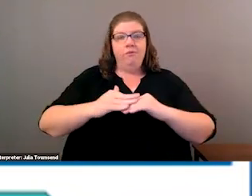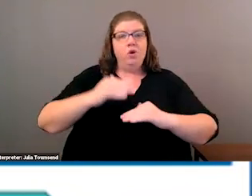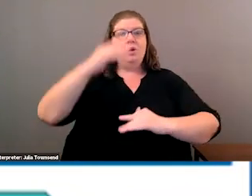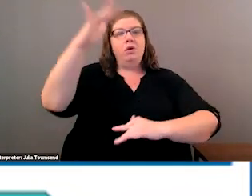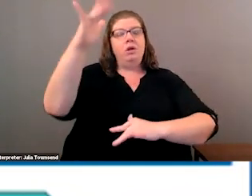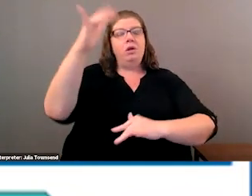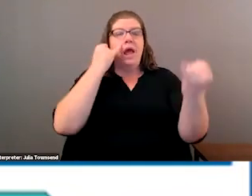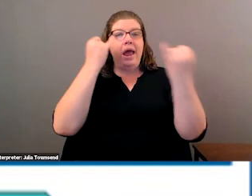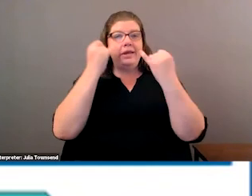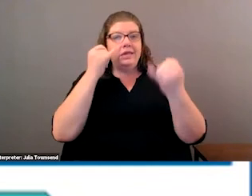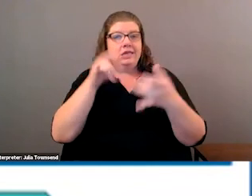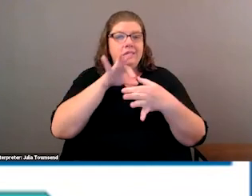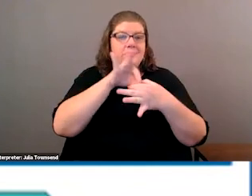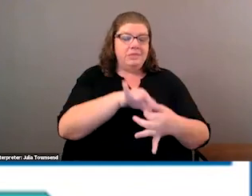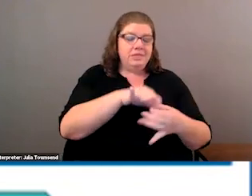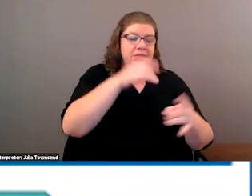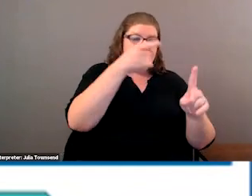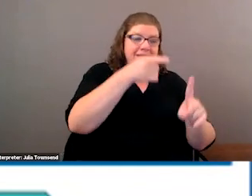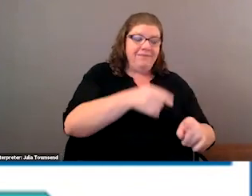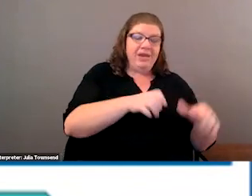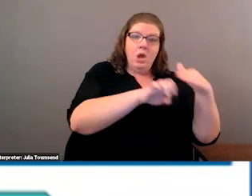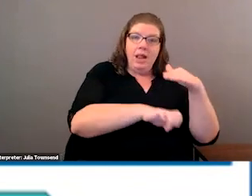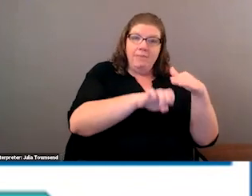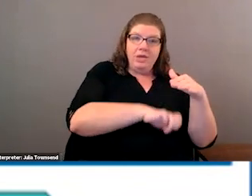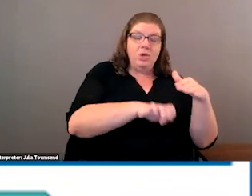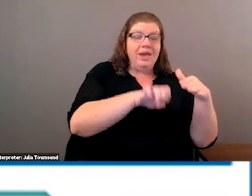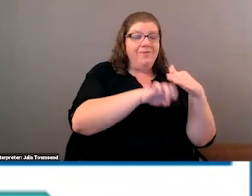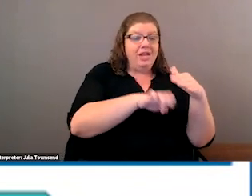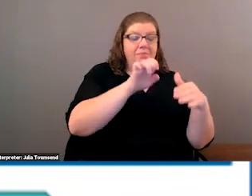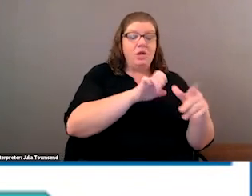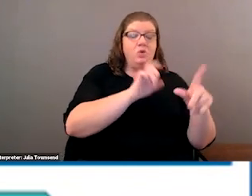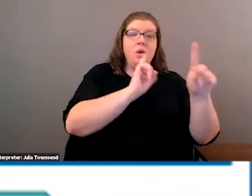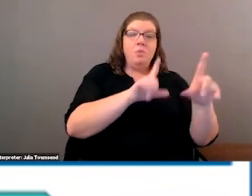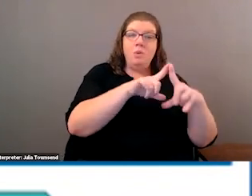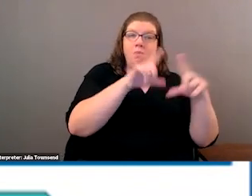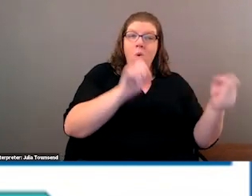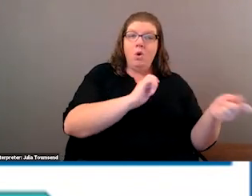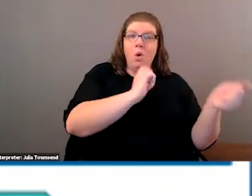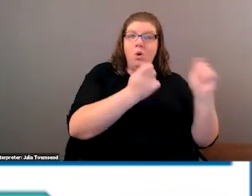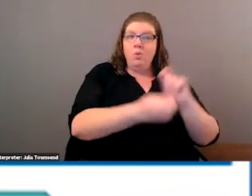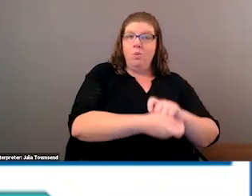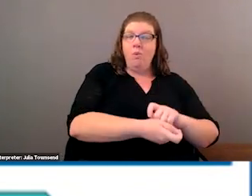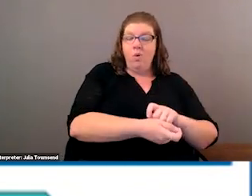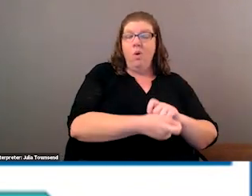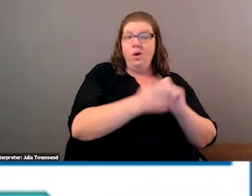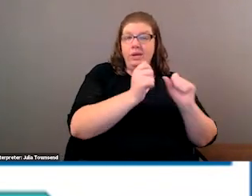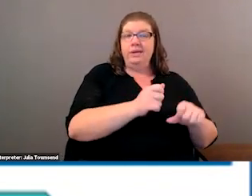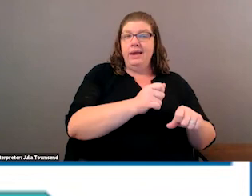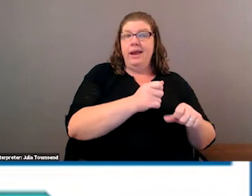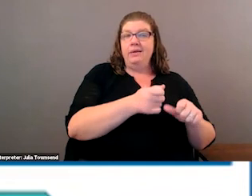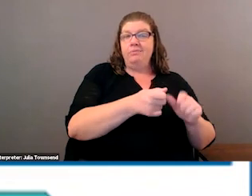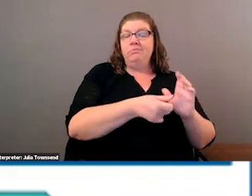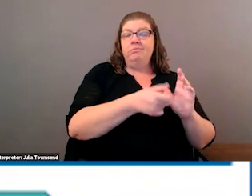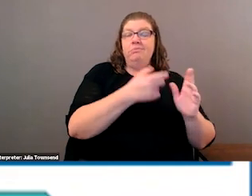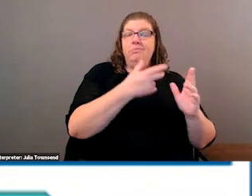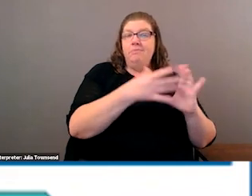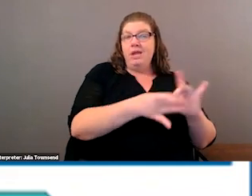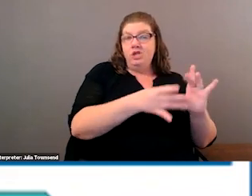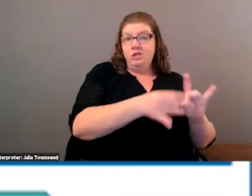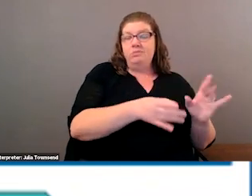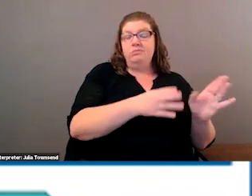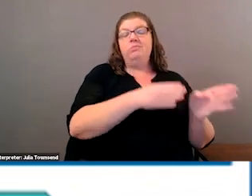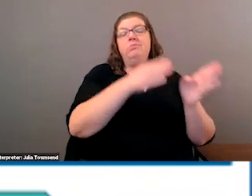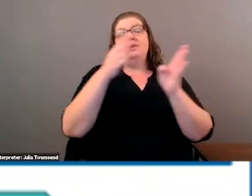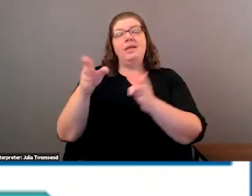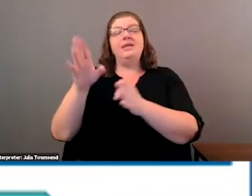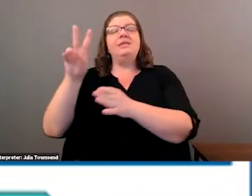that are specific to elementary. Even the elementary report card overhaul, for example, is one I could call out. Many strategies in secondary, but strategies to